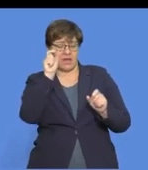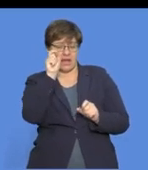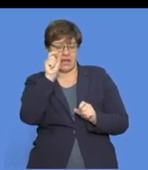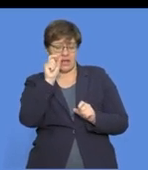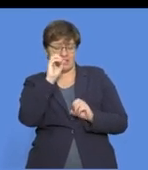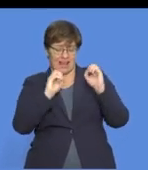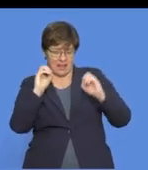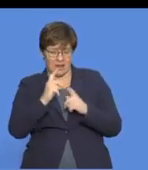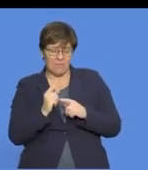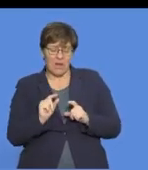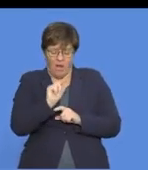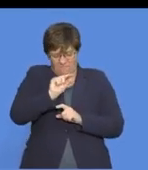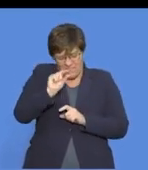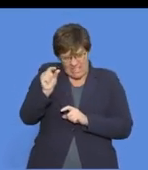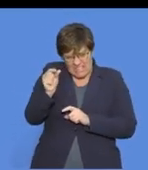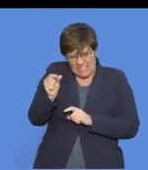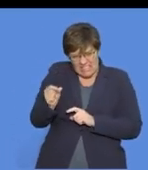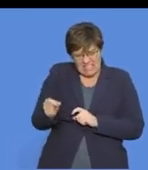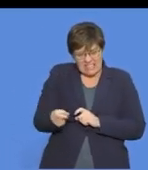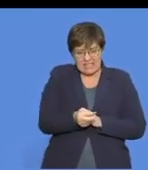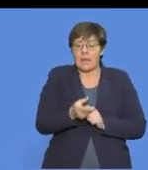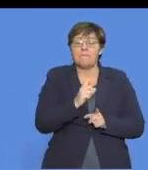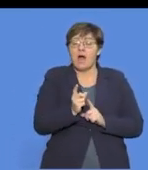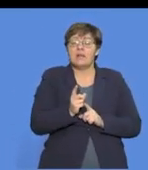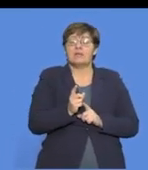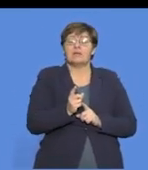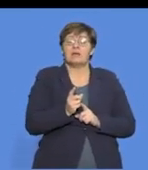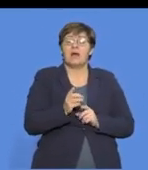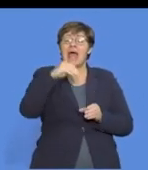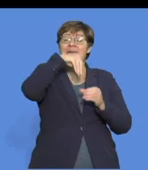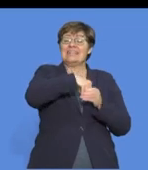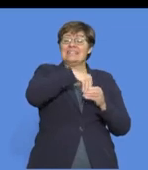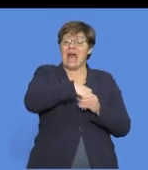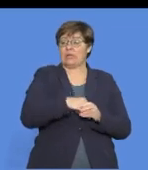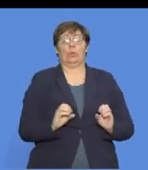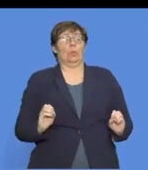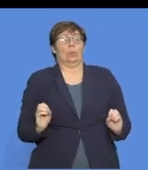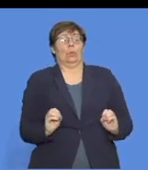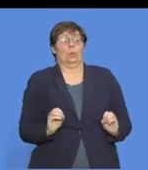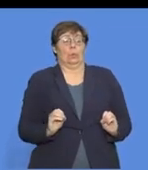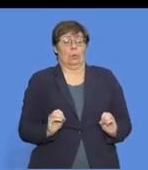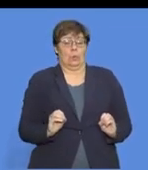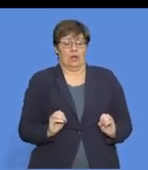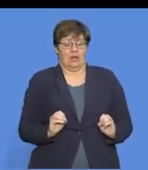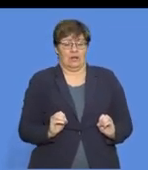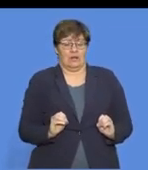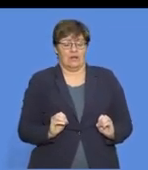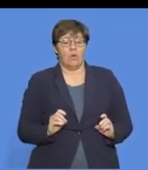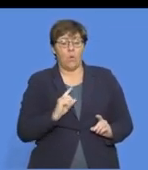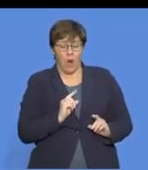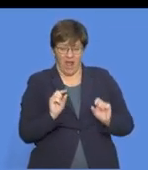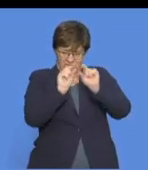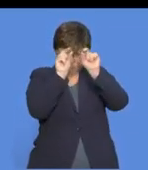have no cell contents. Because their walls are very thick, they do a wonderful job